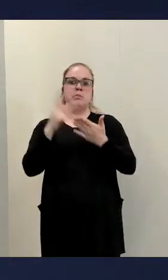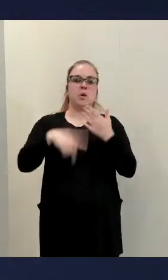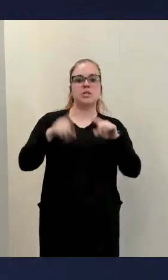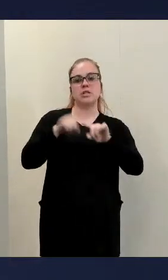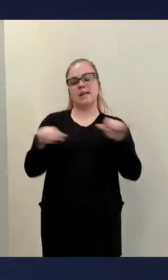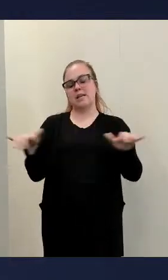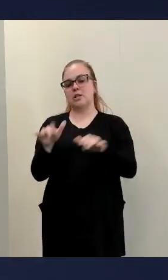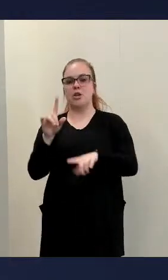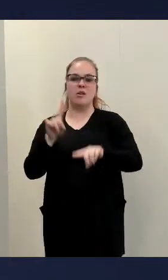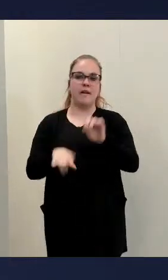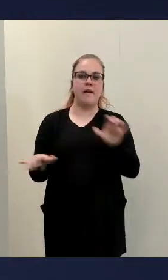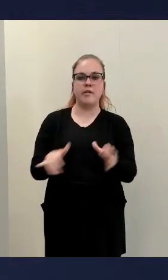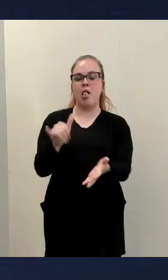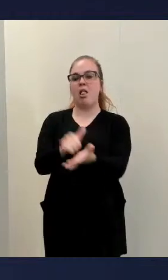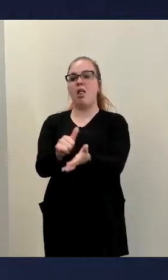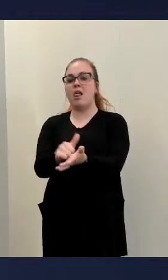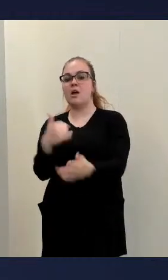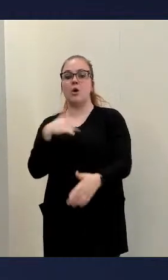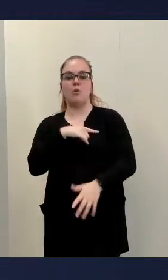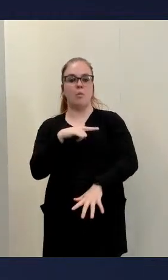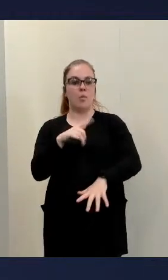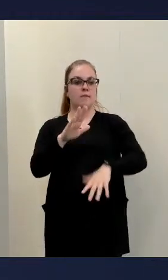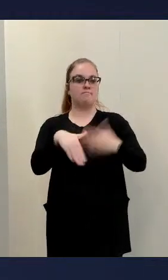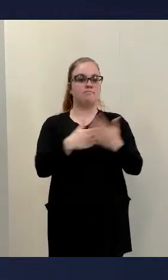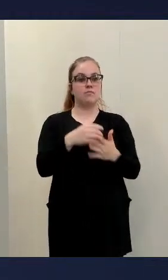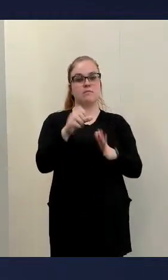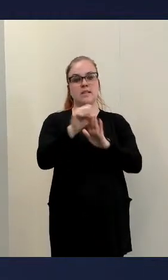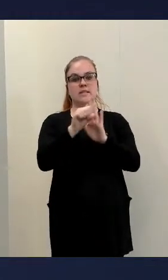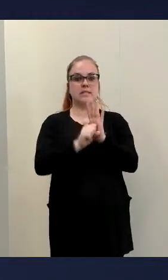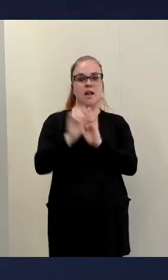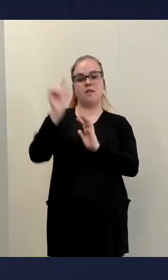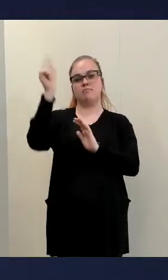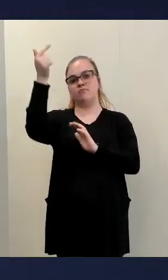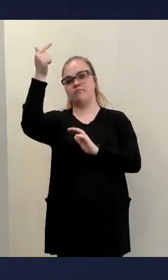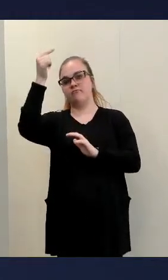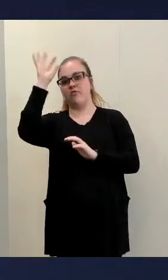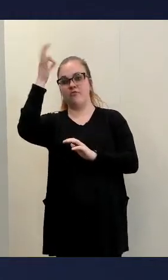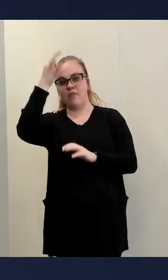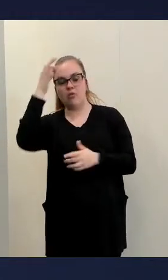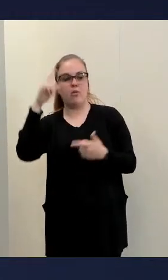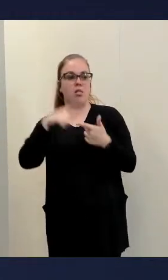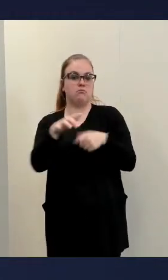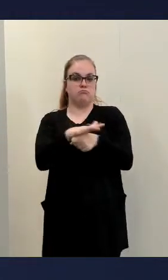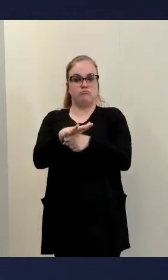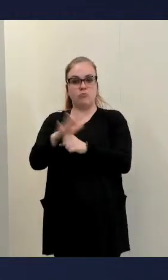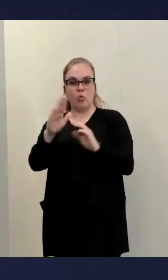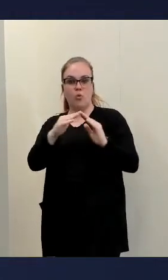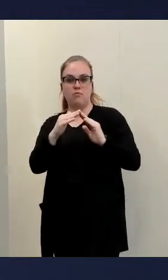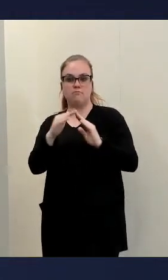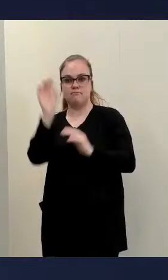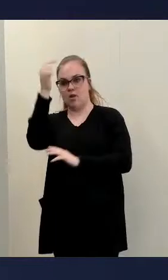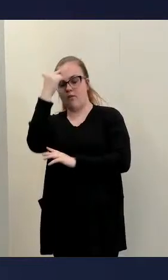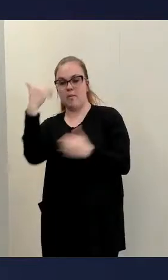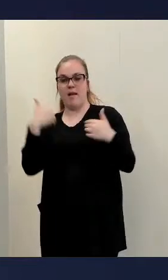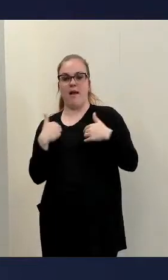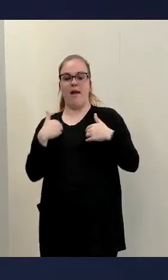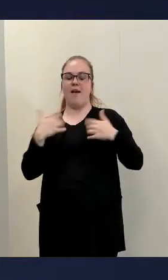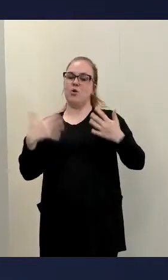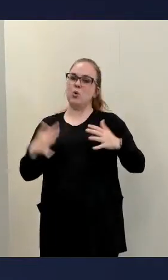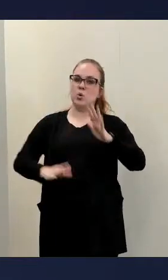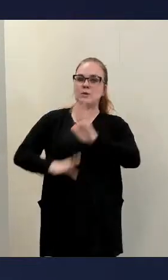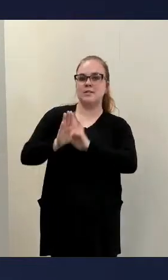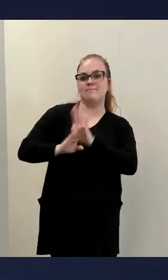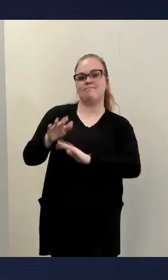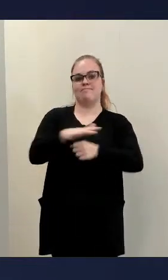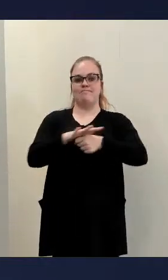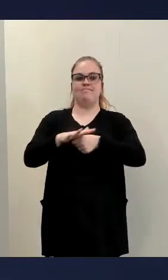get it done. Well, we worked with our partners in state, federal, local government, and now we have a vibrant economic development